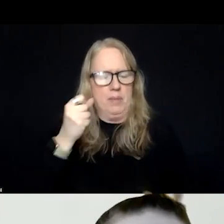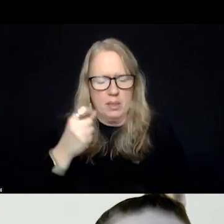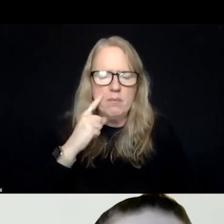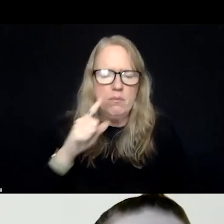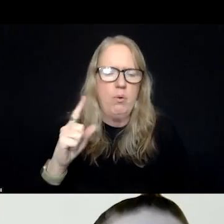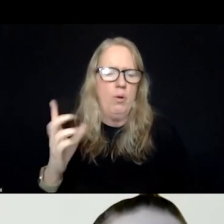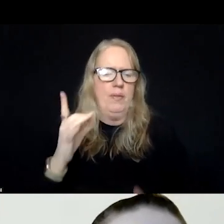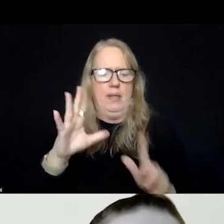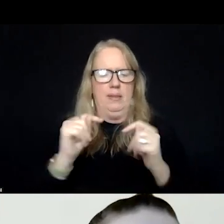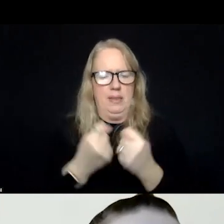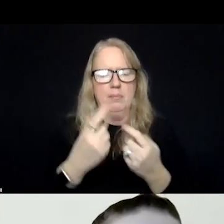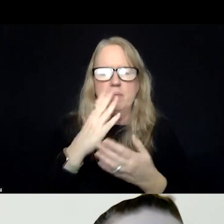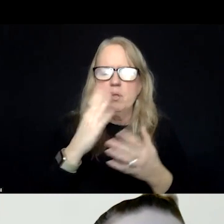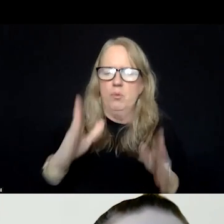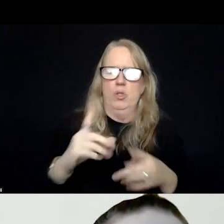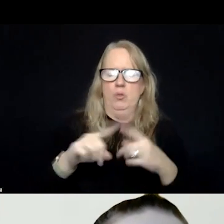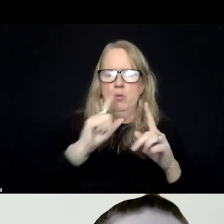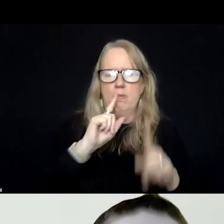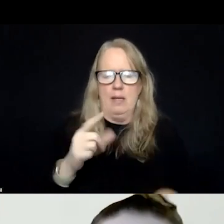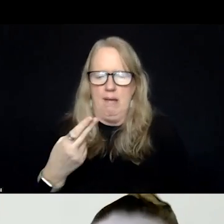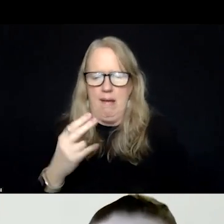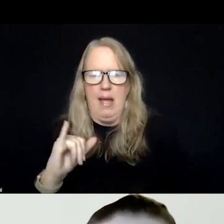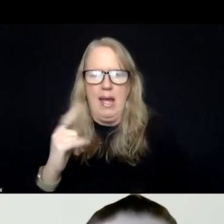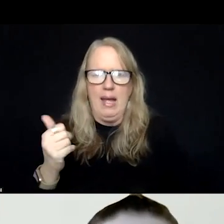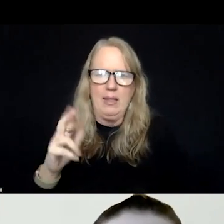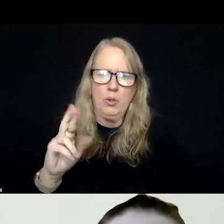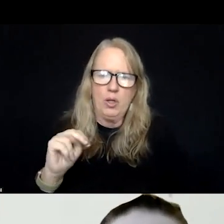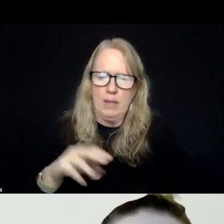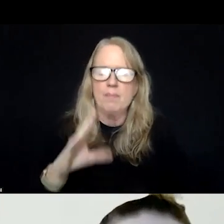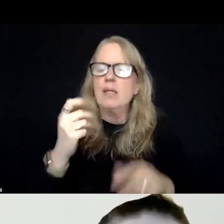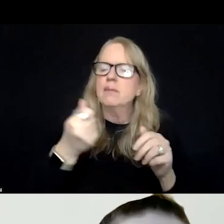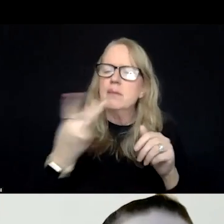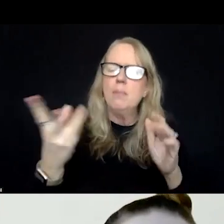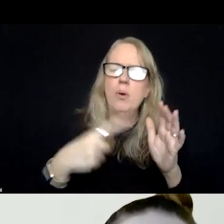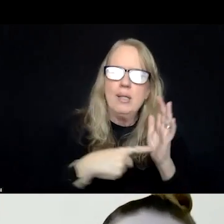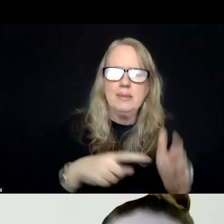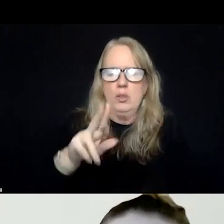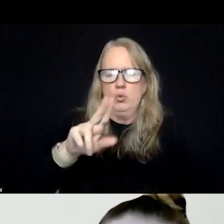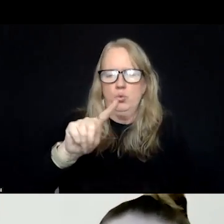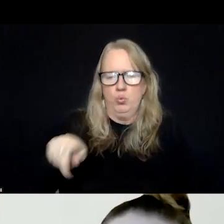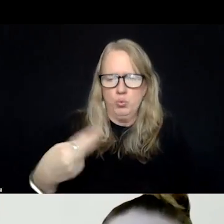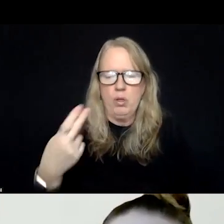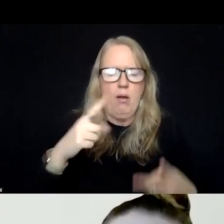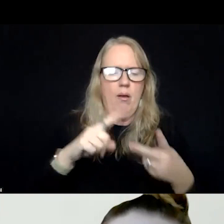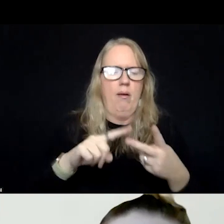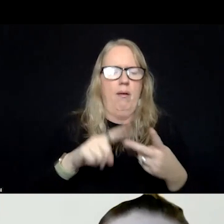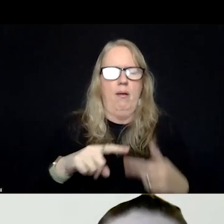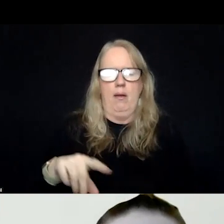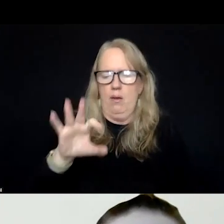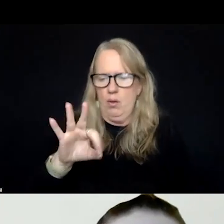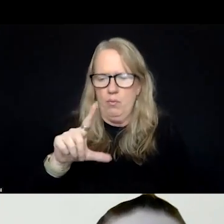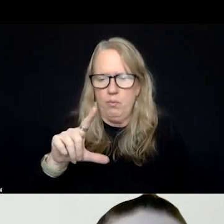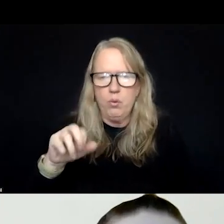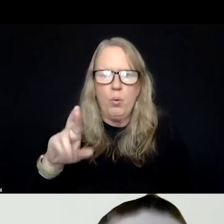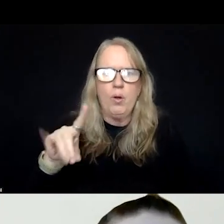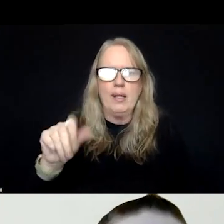the someone to respond pillar. Just for a couple examples, in Utah and in Florida, there are bills pending